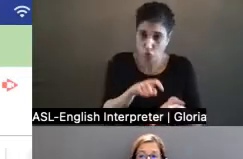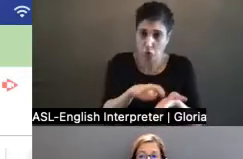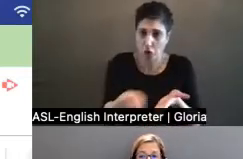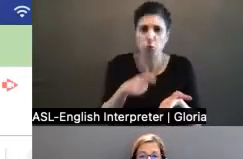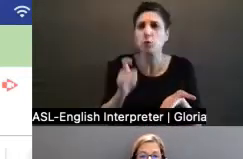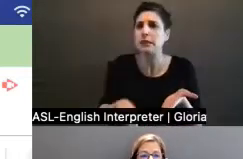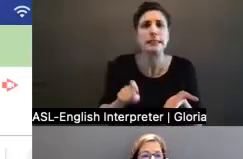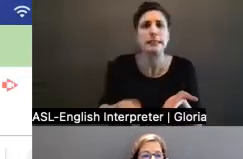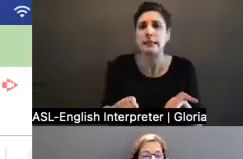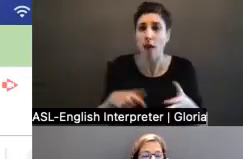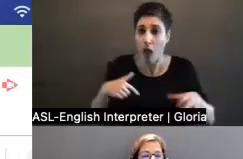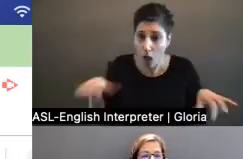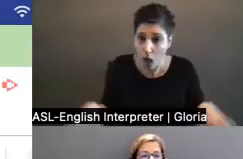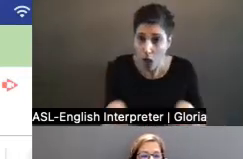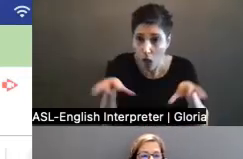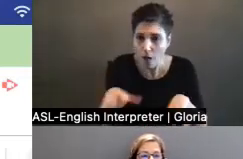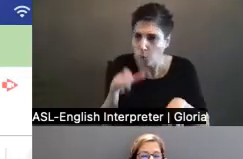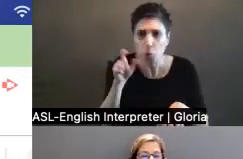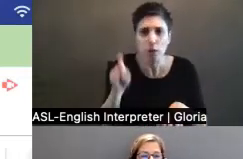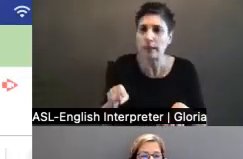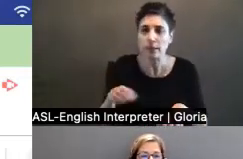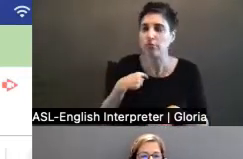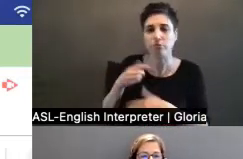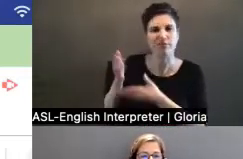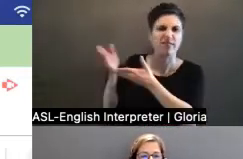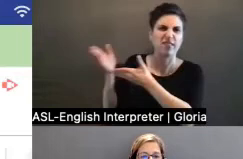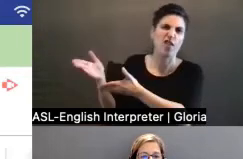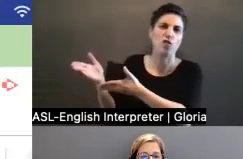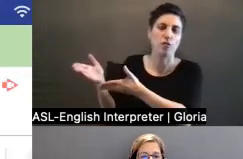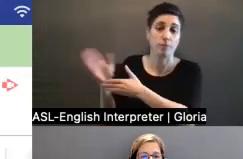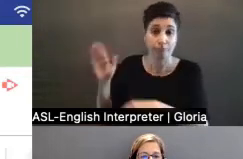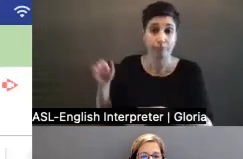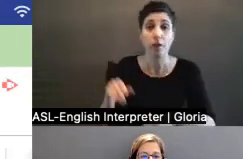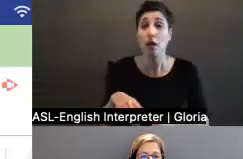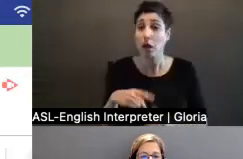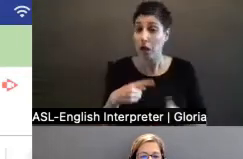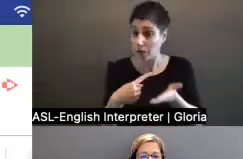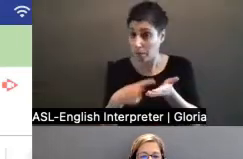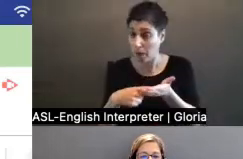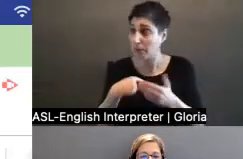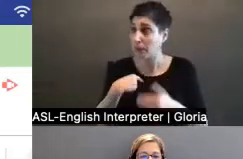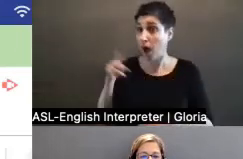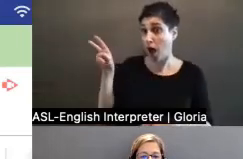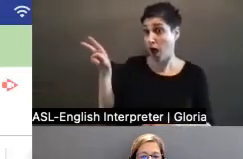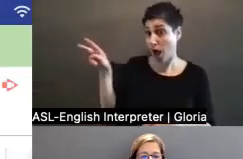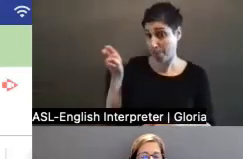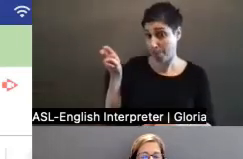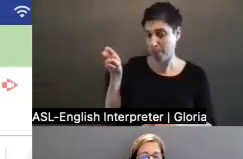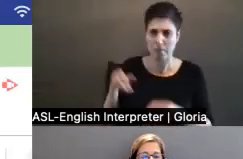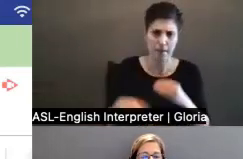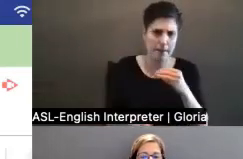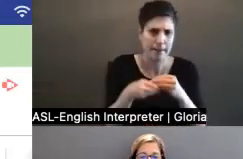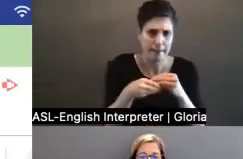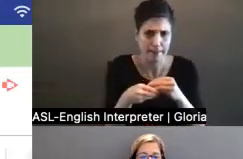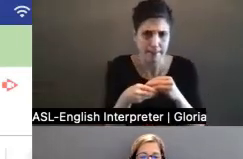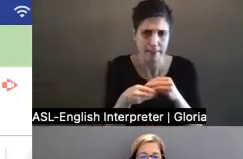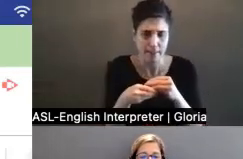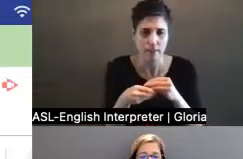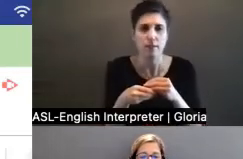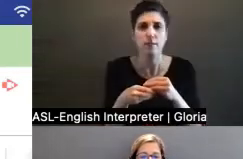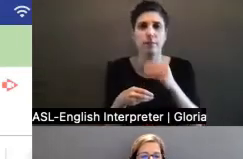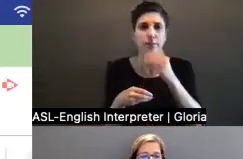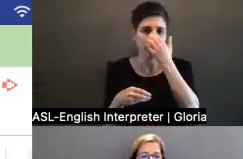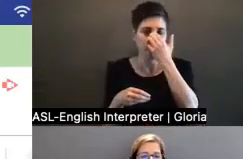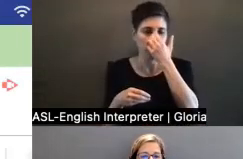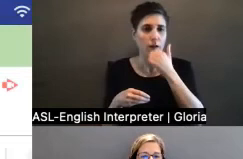to do everything from scratch. And even if I choose the questions, I can add them just the way Stephanie added them and showed us how to